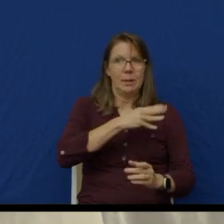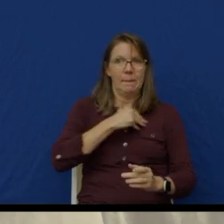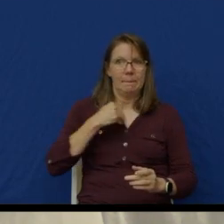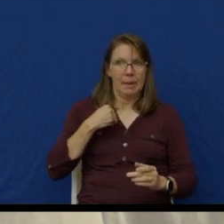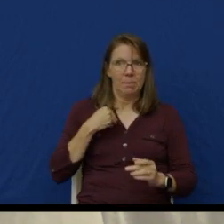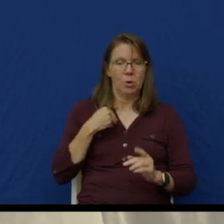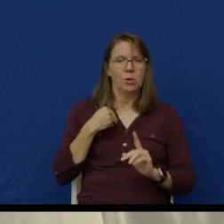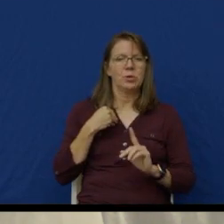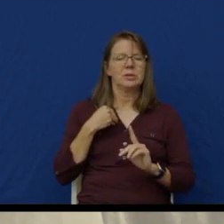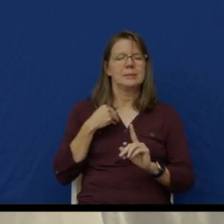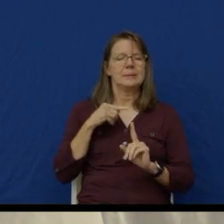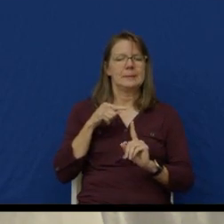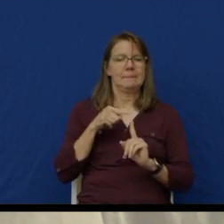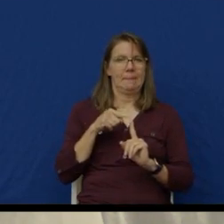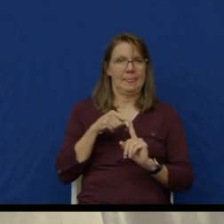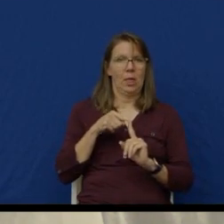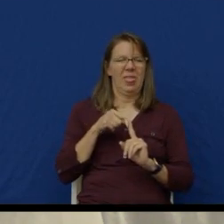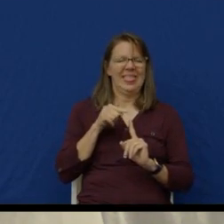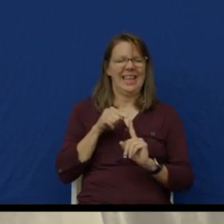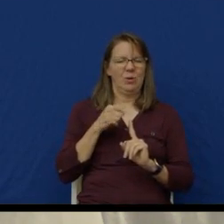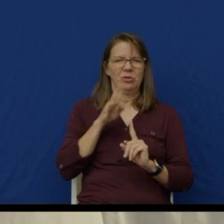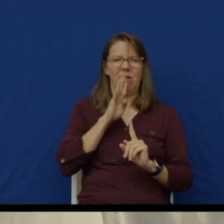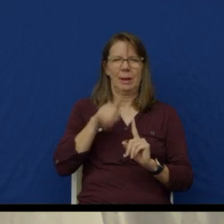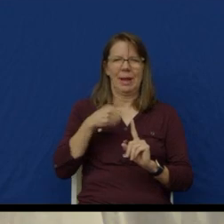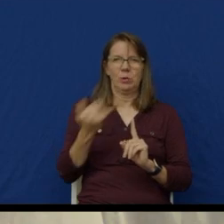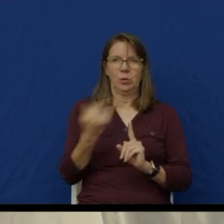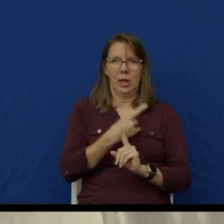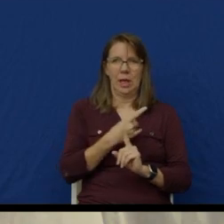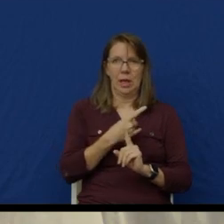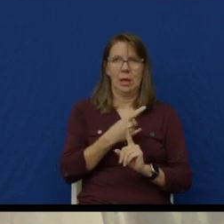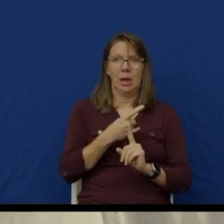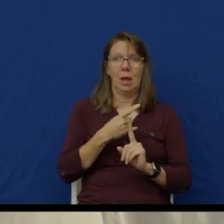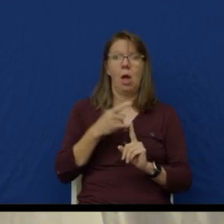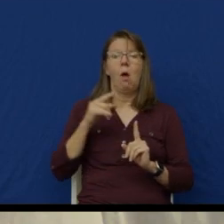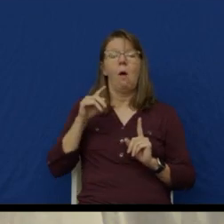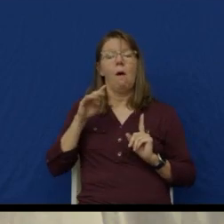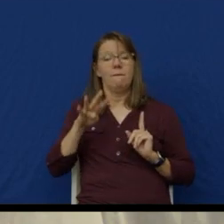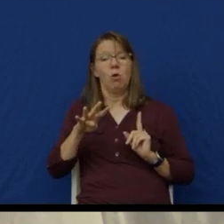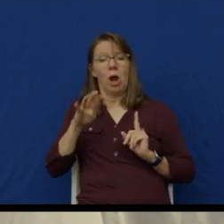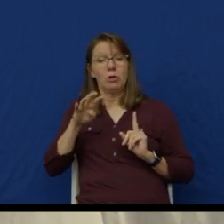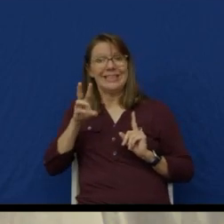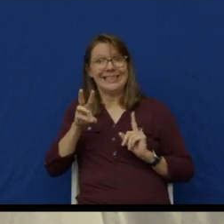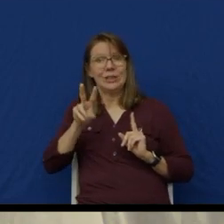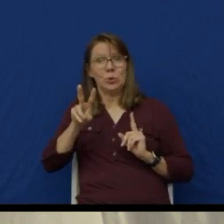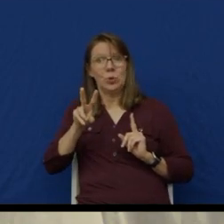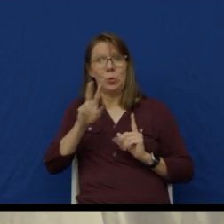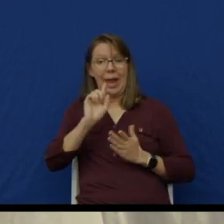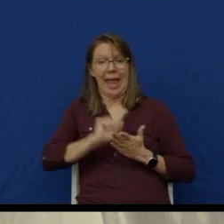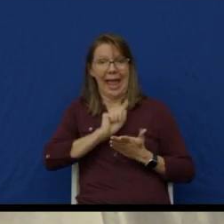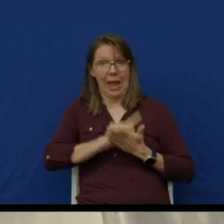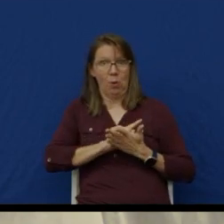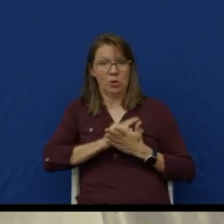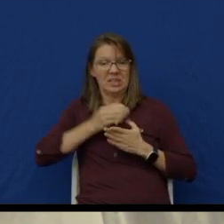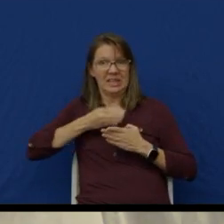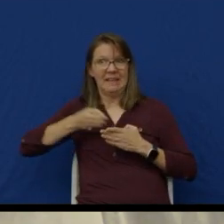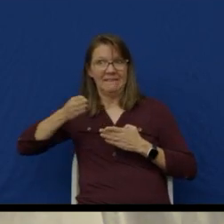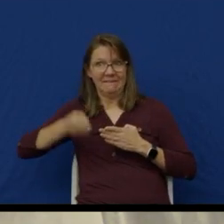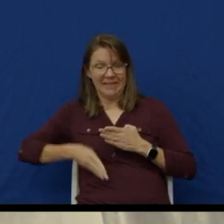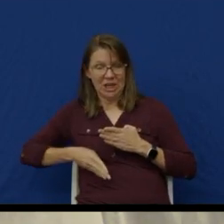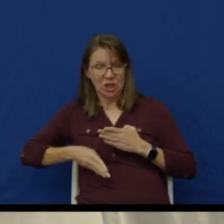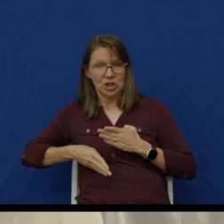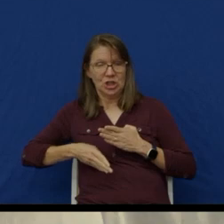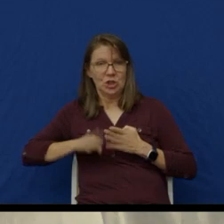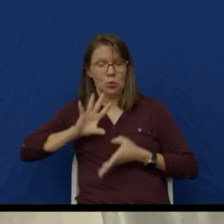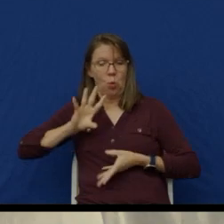today. Of that, 462 hours were completed by those 67